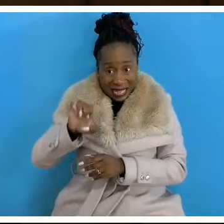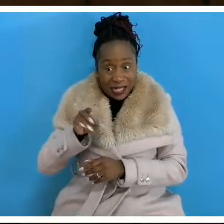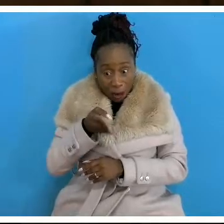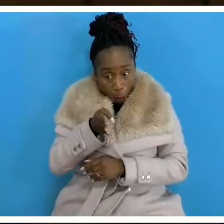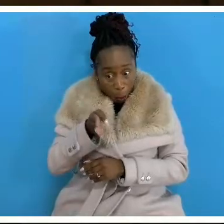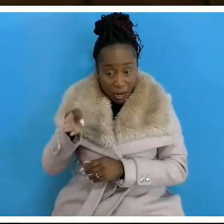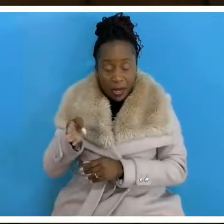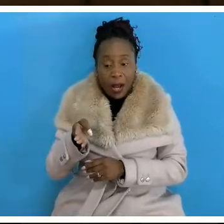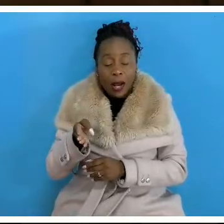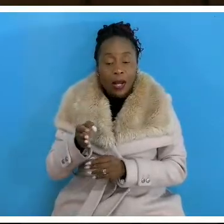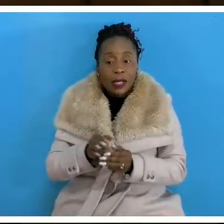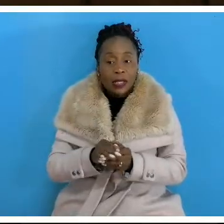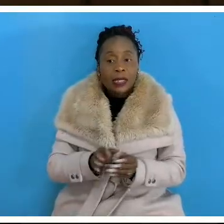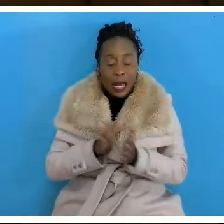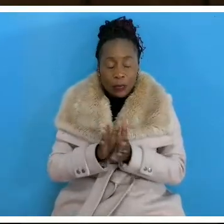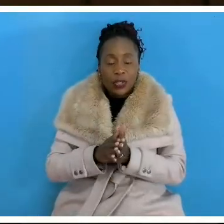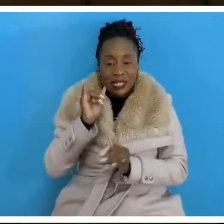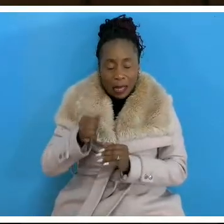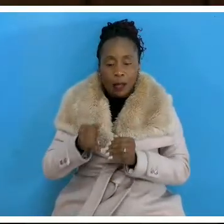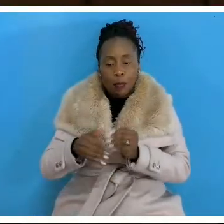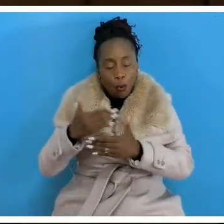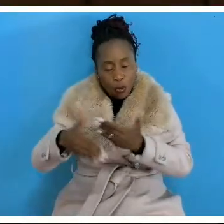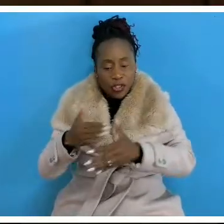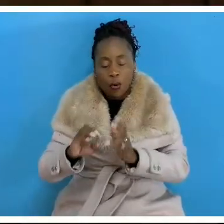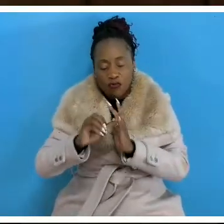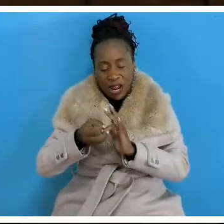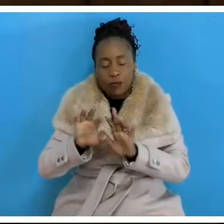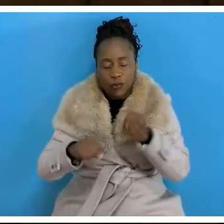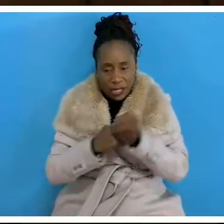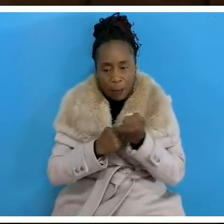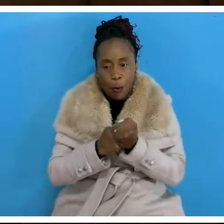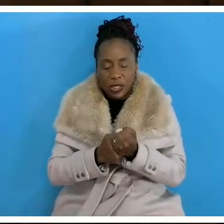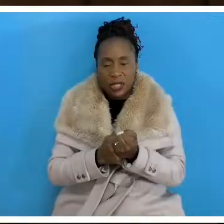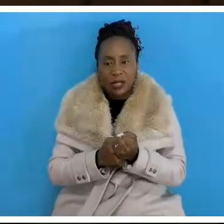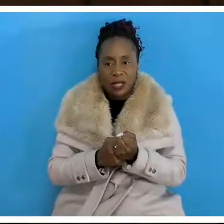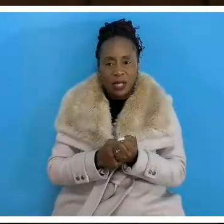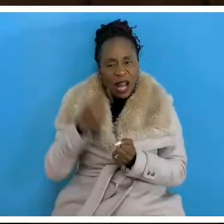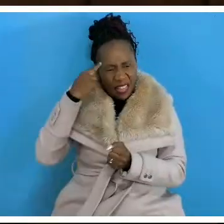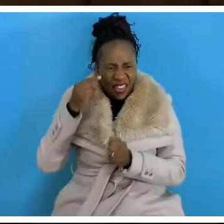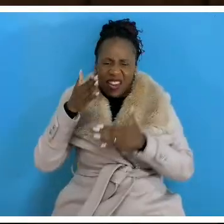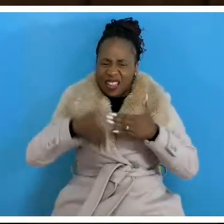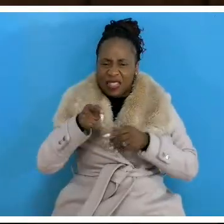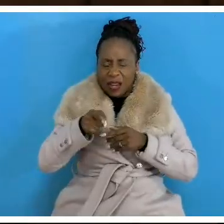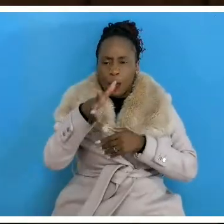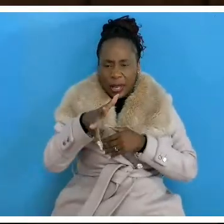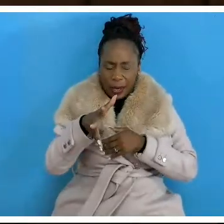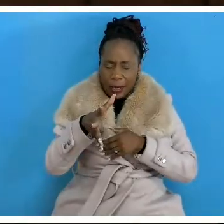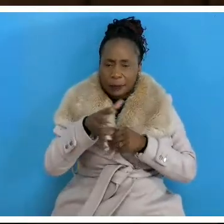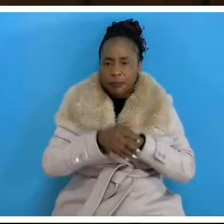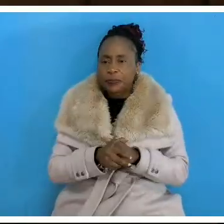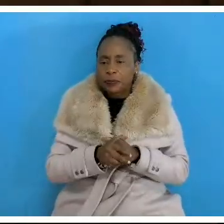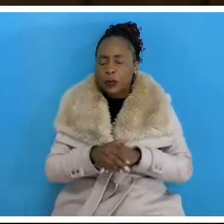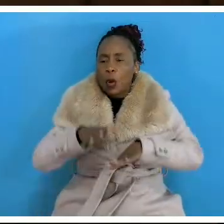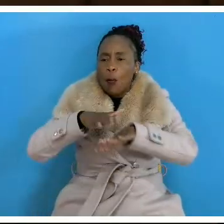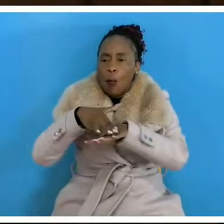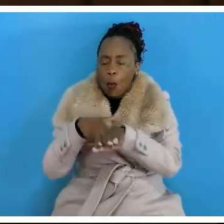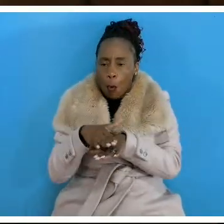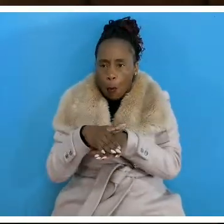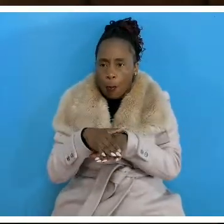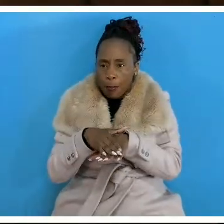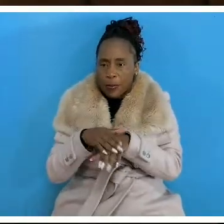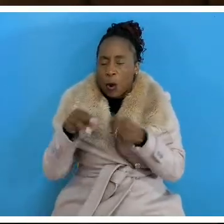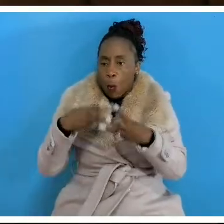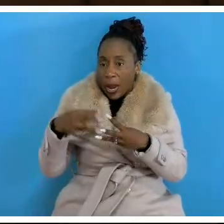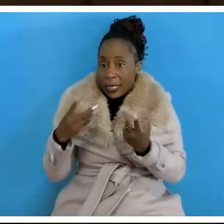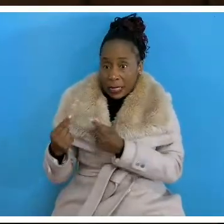are still in process of trying to support. Yeah, I think I'll end there. And over and above the work that is